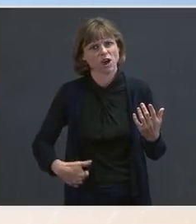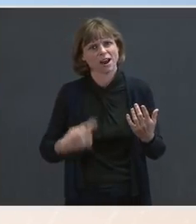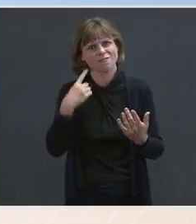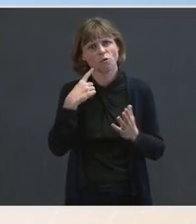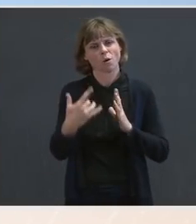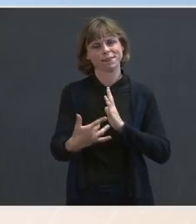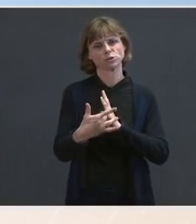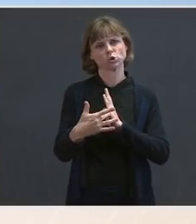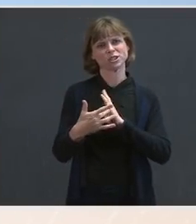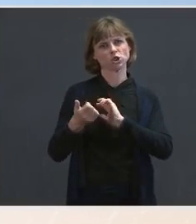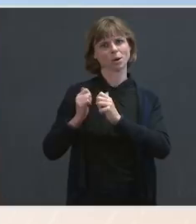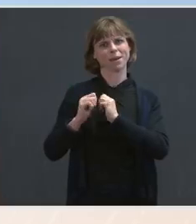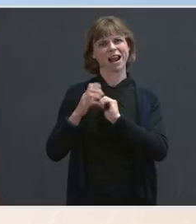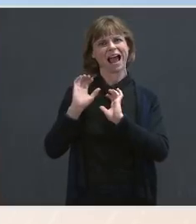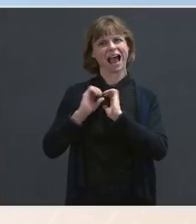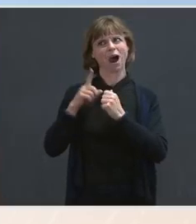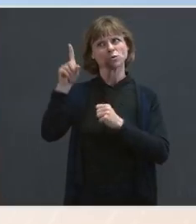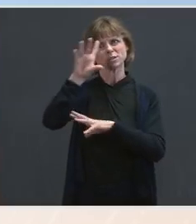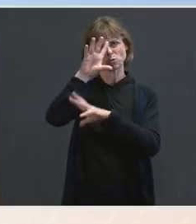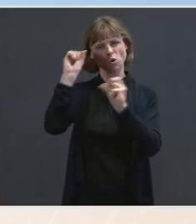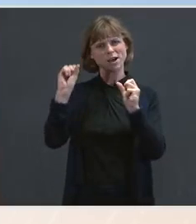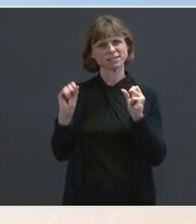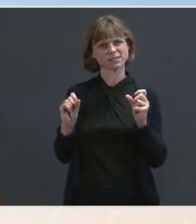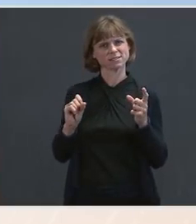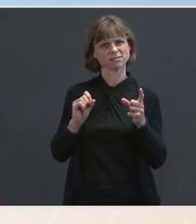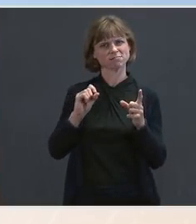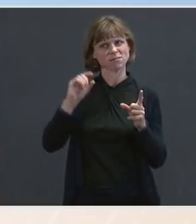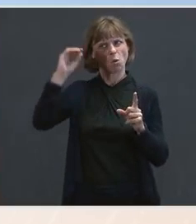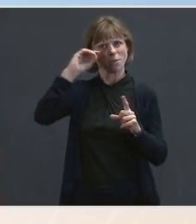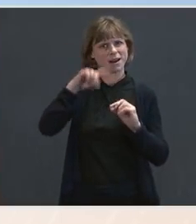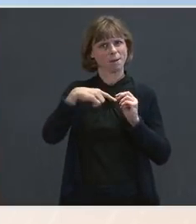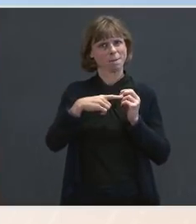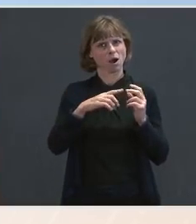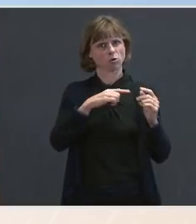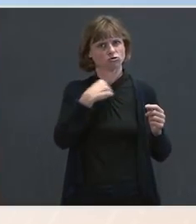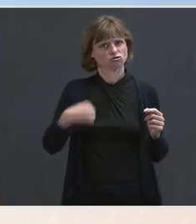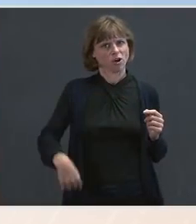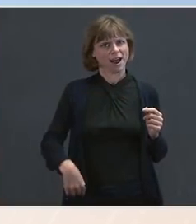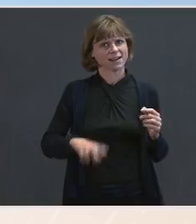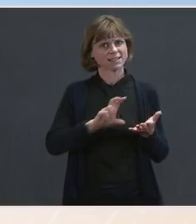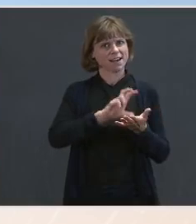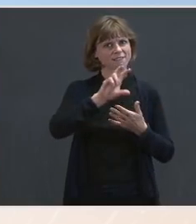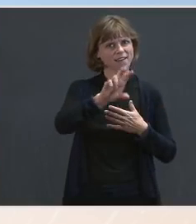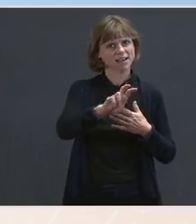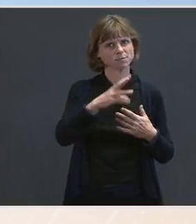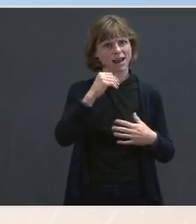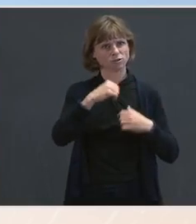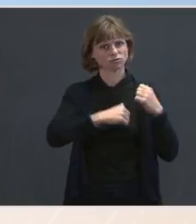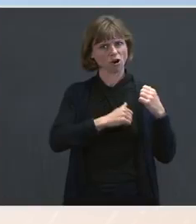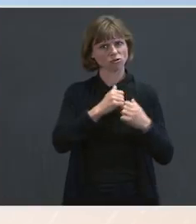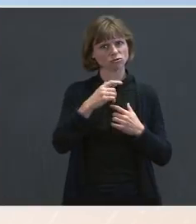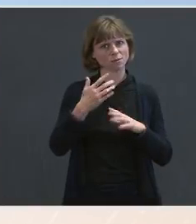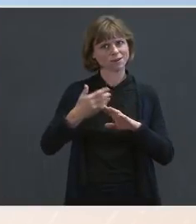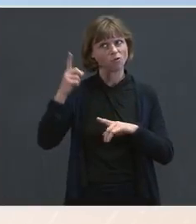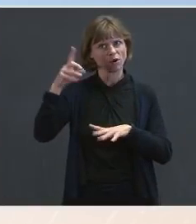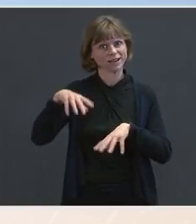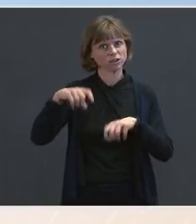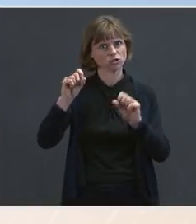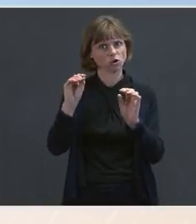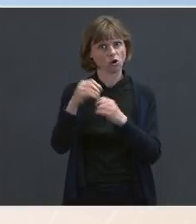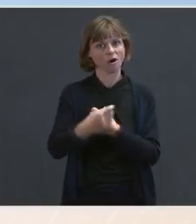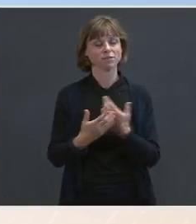see the EU-China investment deal which they struck shortly before he took office? Well, I will say first that in the